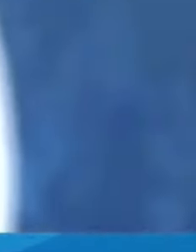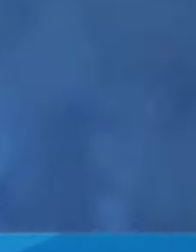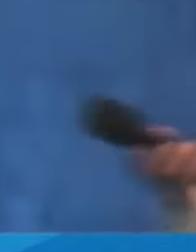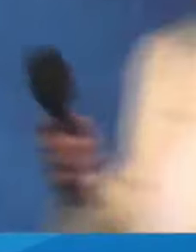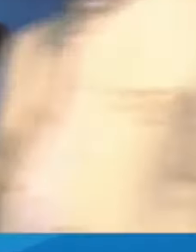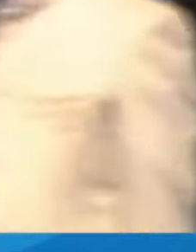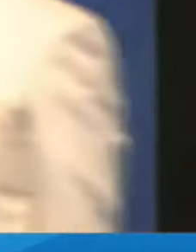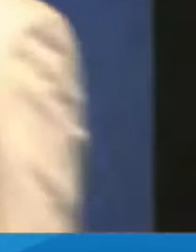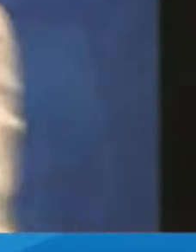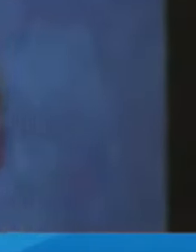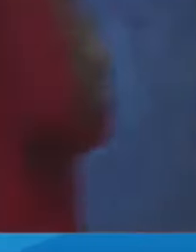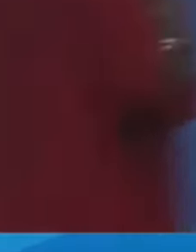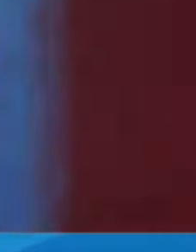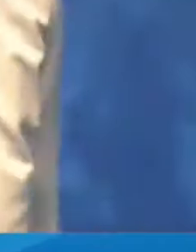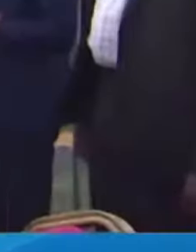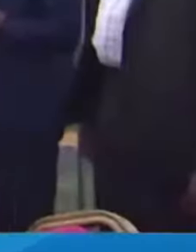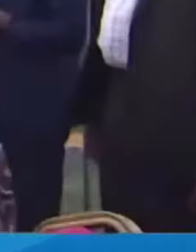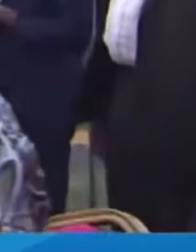and to